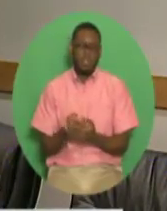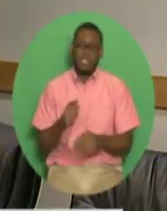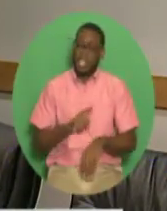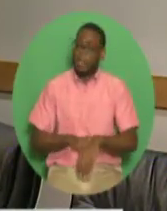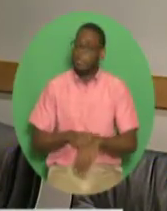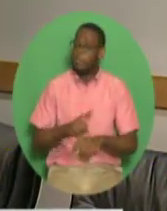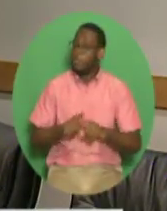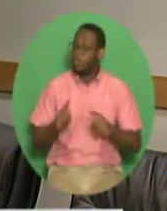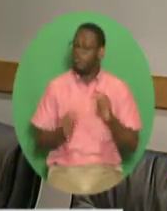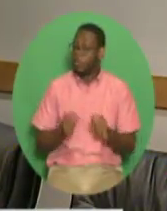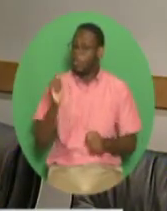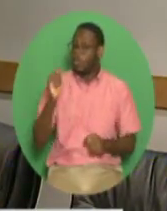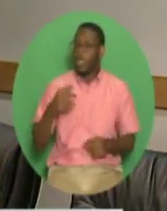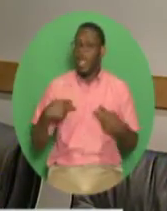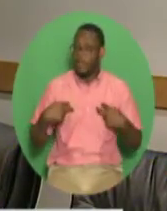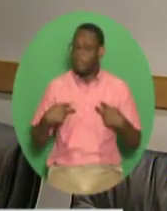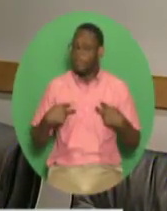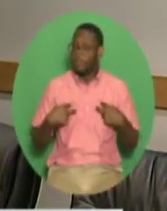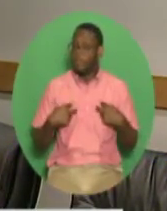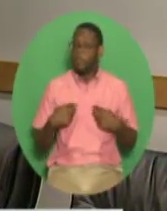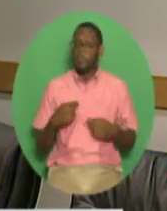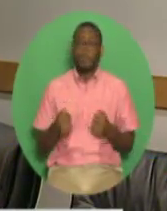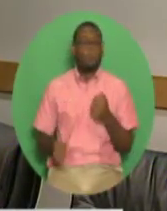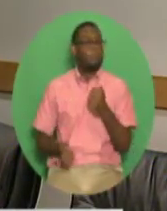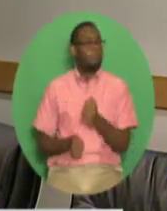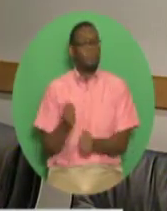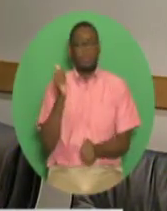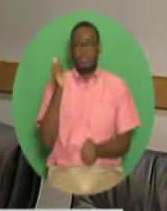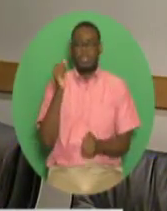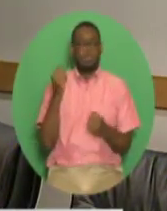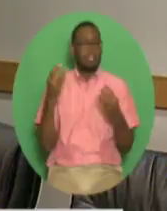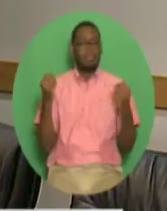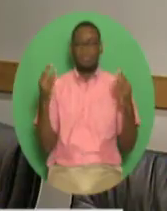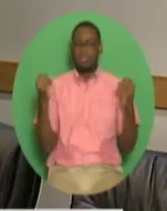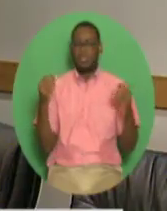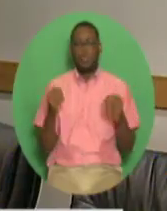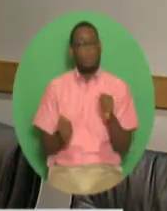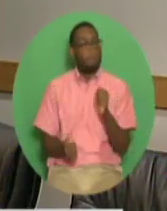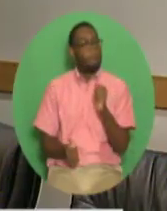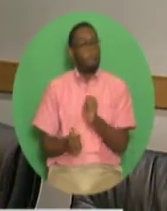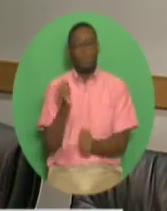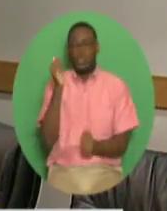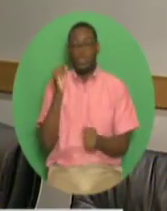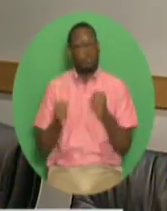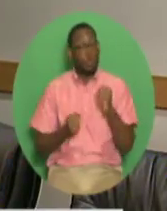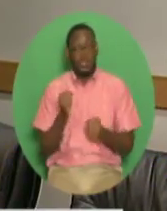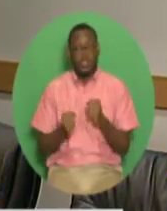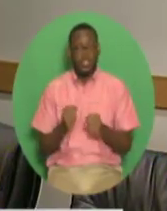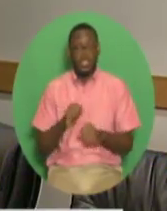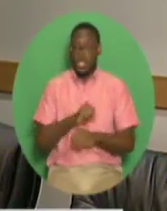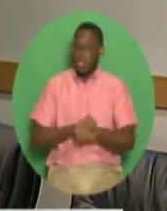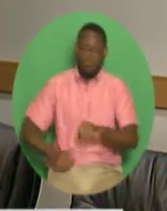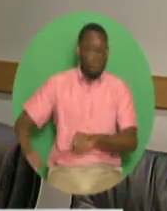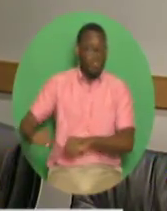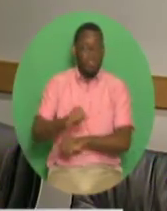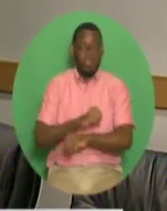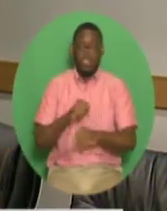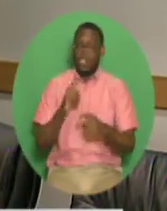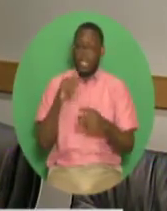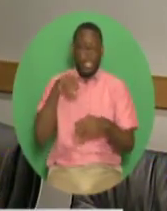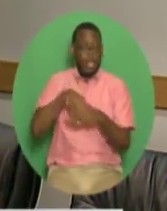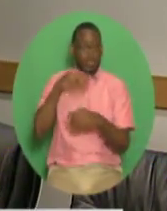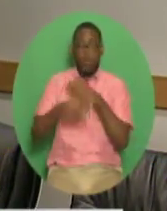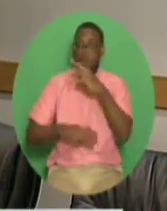facilities in the world. In fact, last year, we're the only country to launch and finish so many